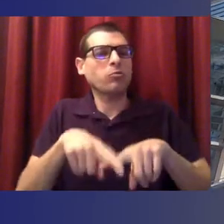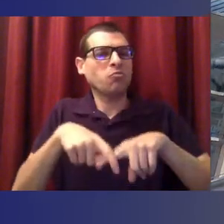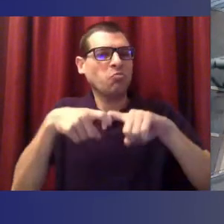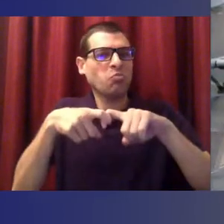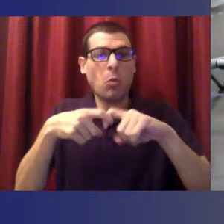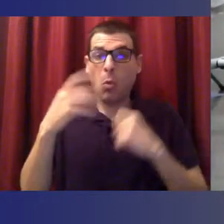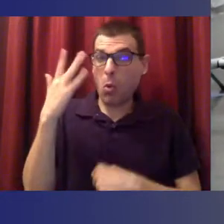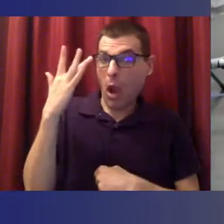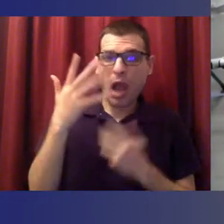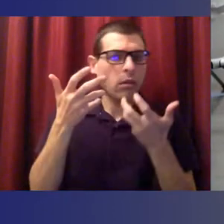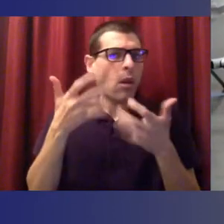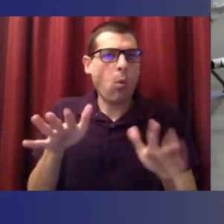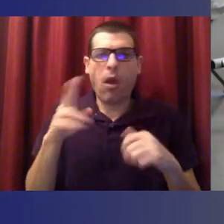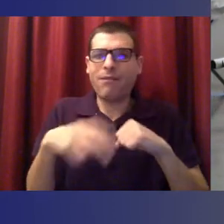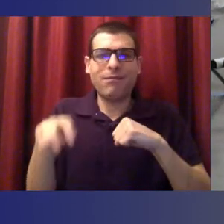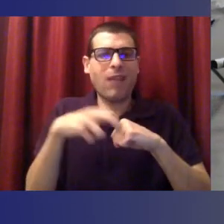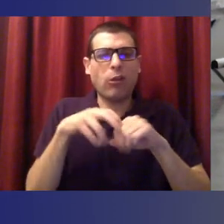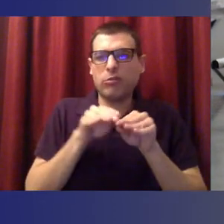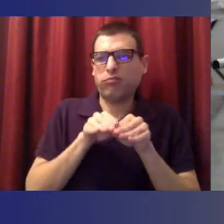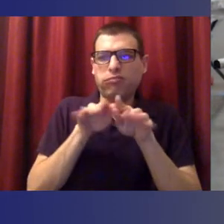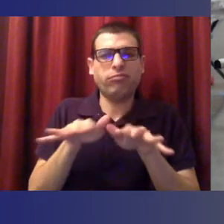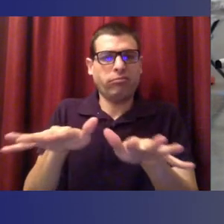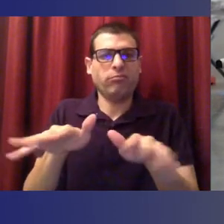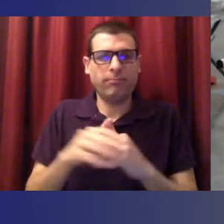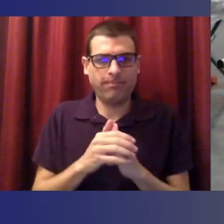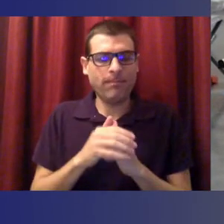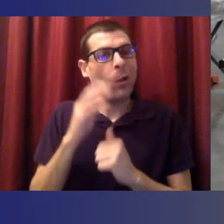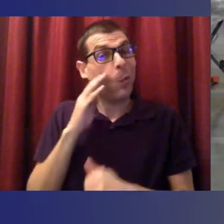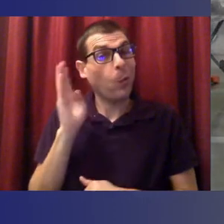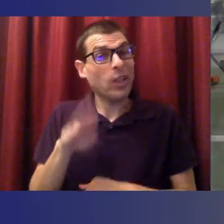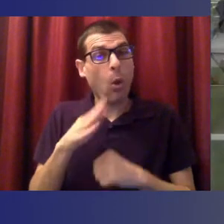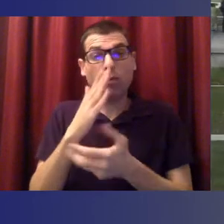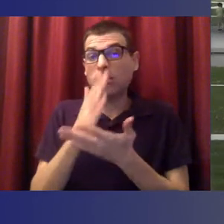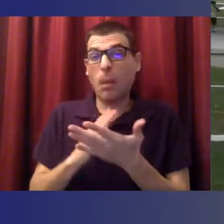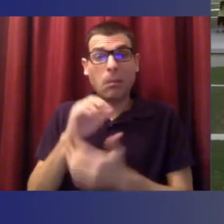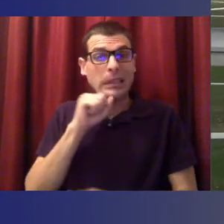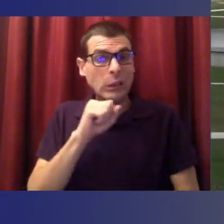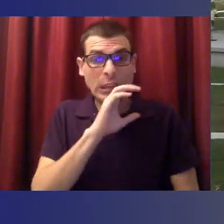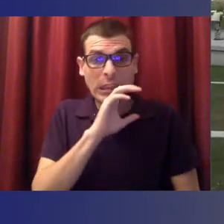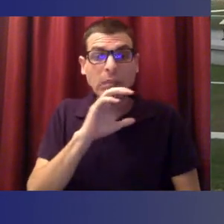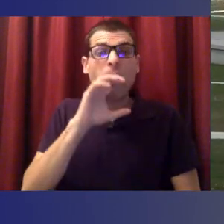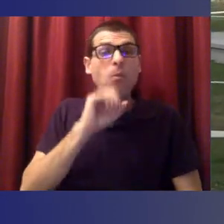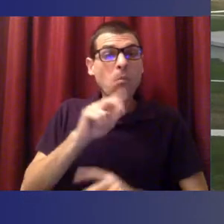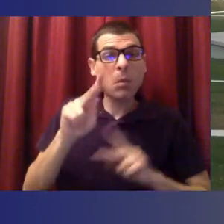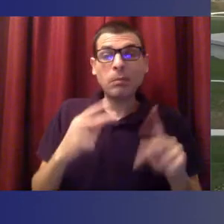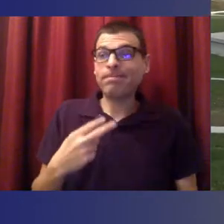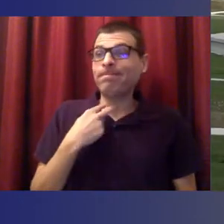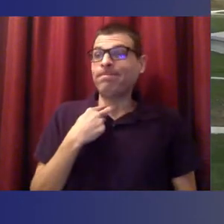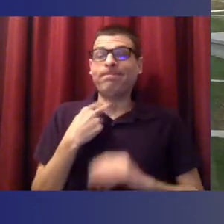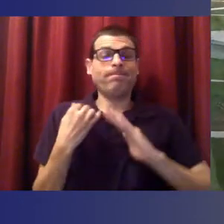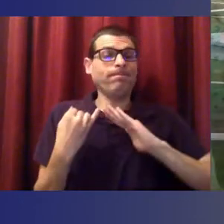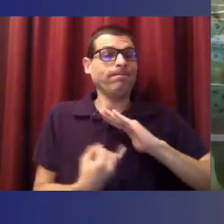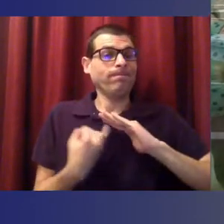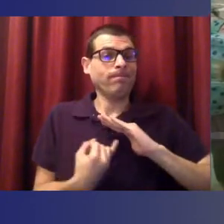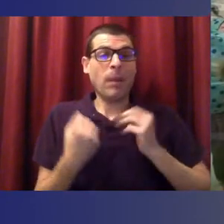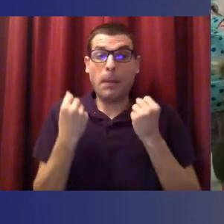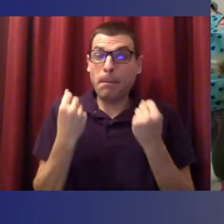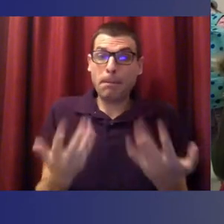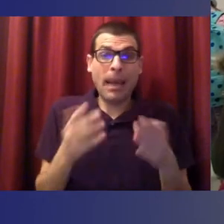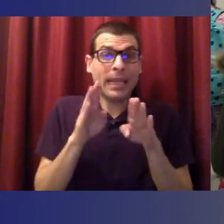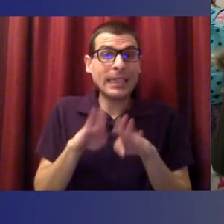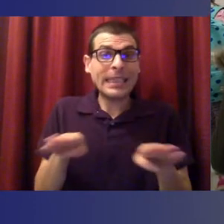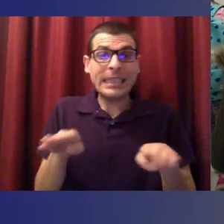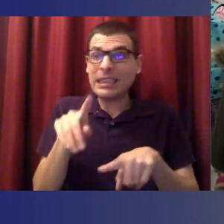virus. We know there are seniors who won't be seeing their friends. We know that there are thousands of kids who rely on school